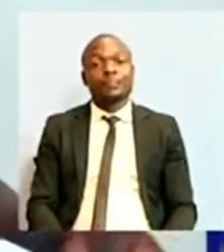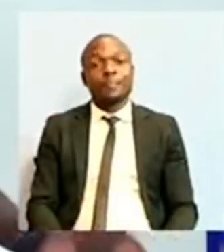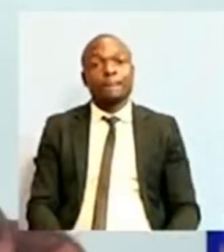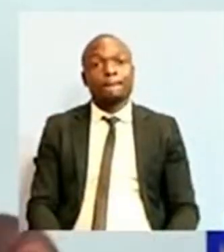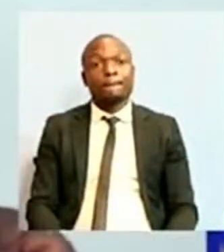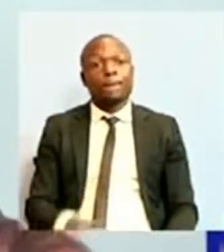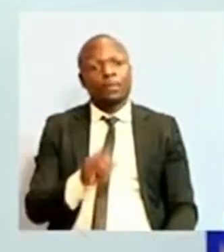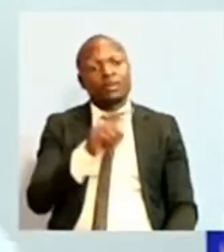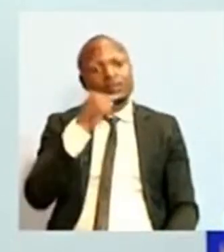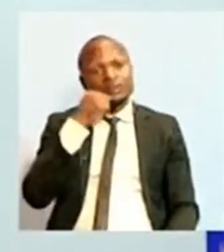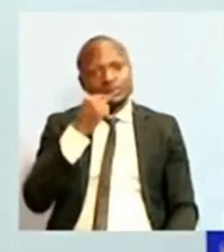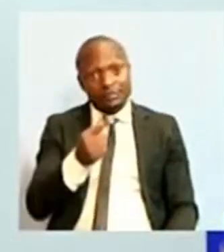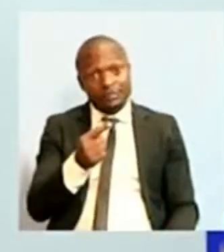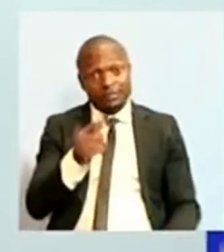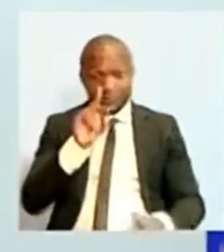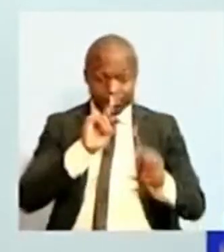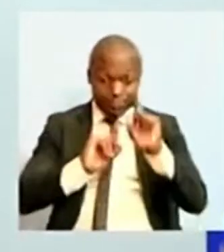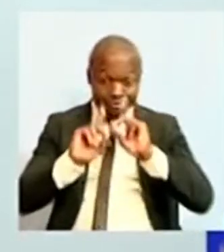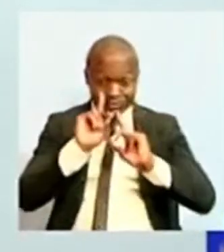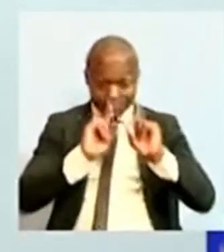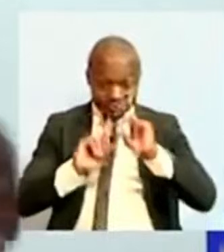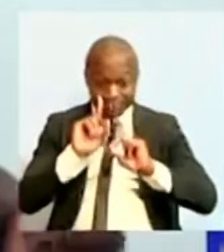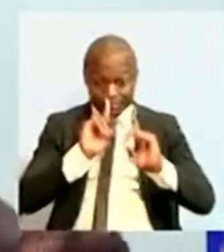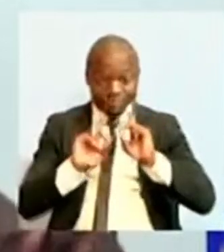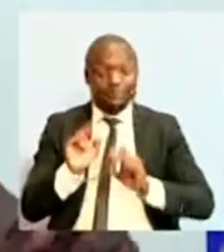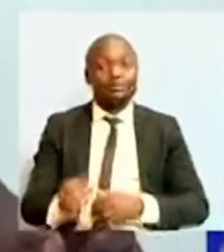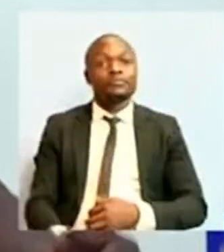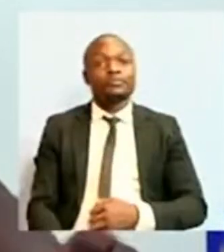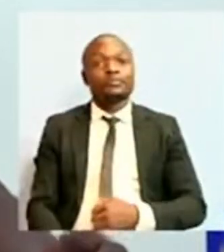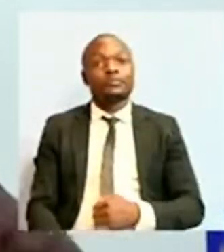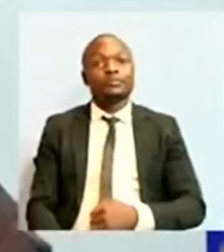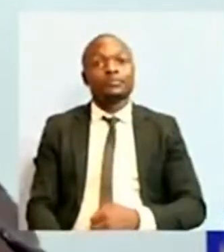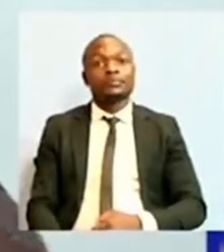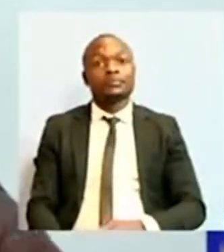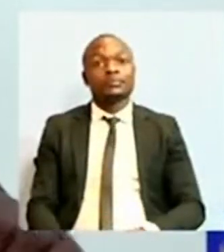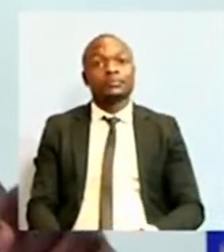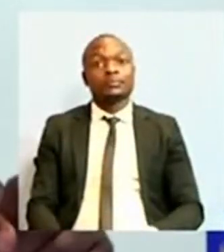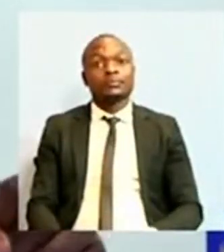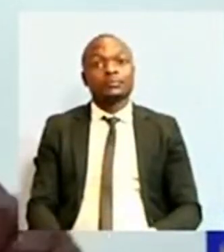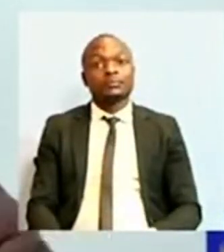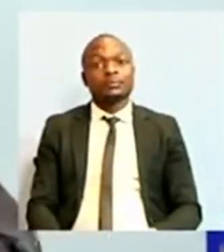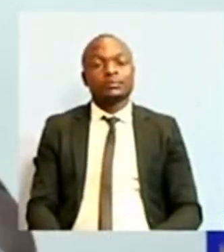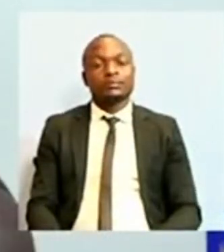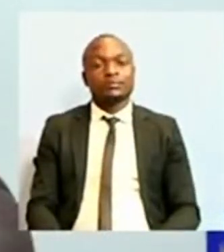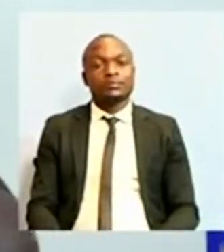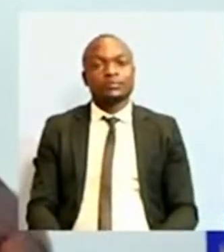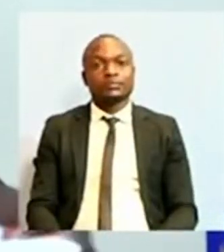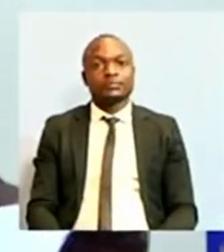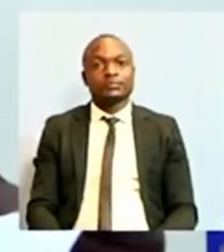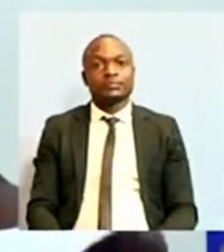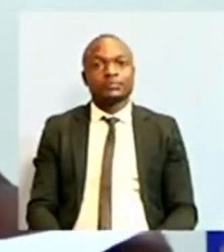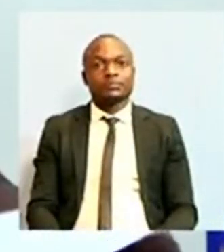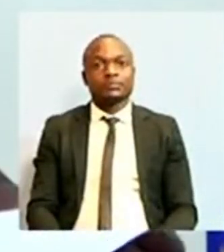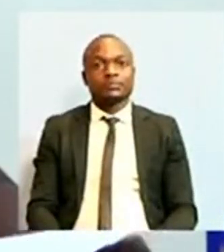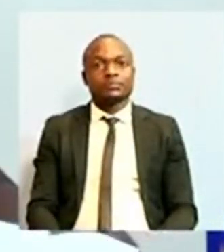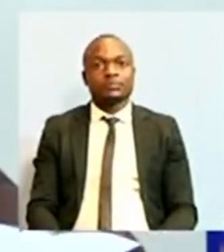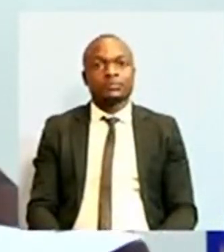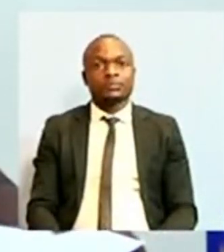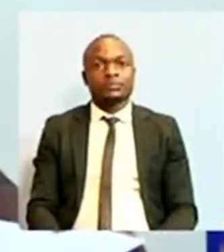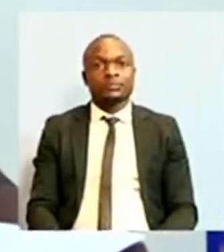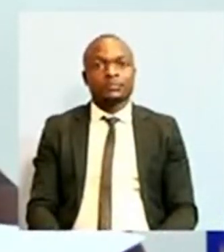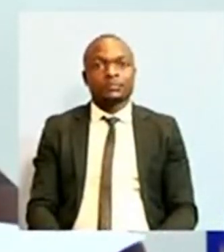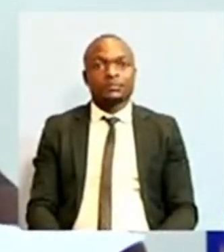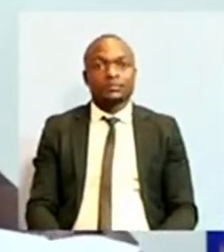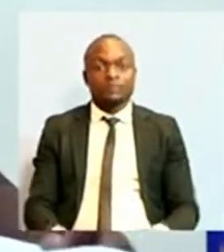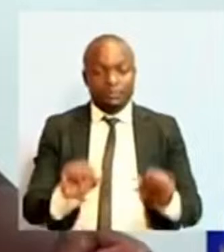you have said you are in discussion so that they automate their collection point so